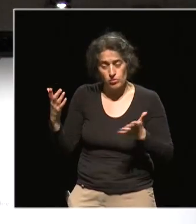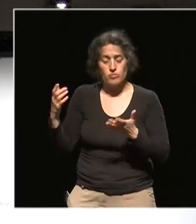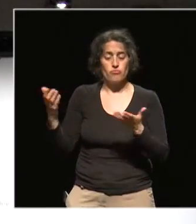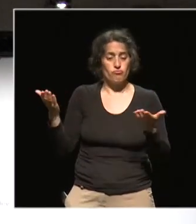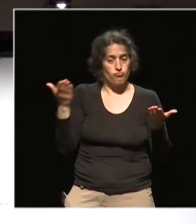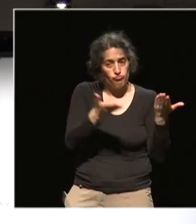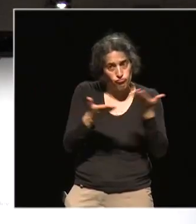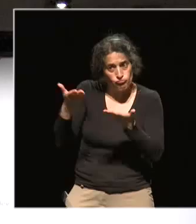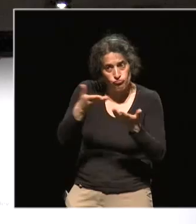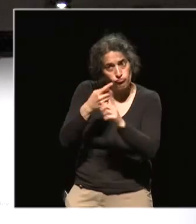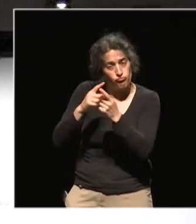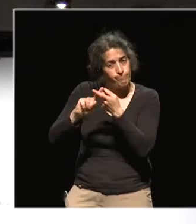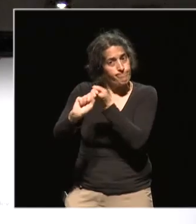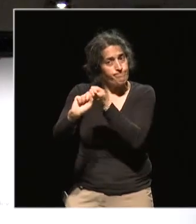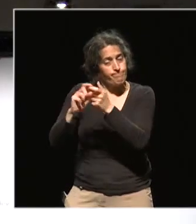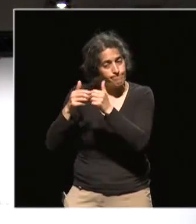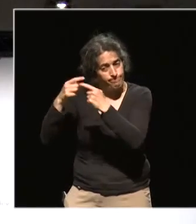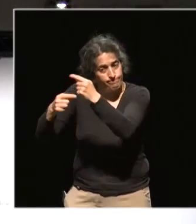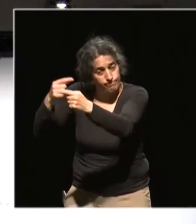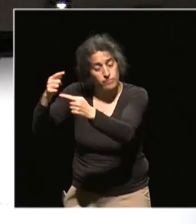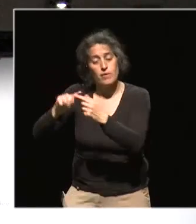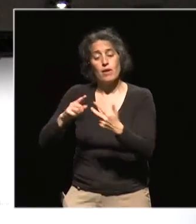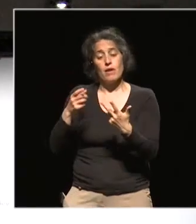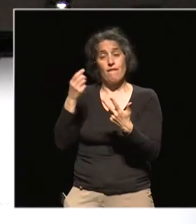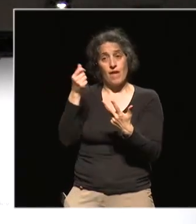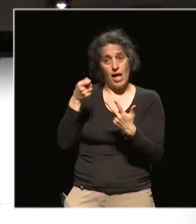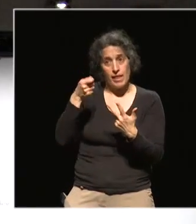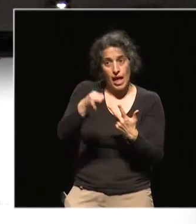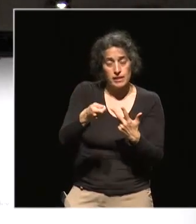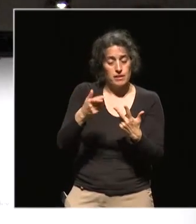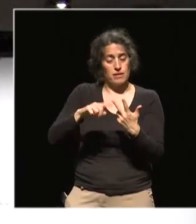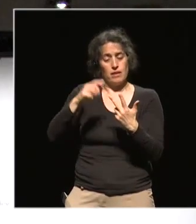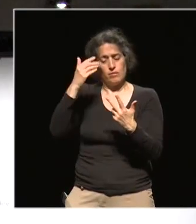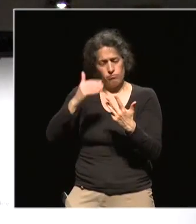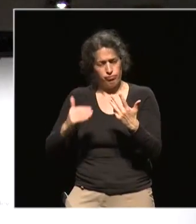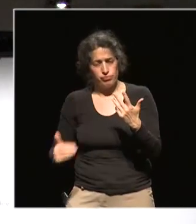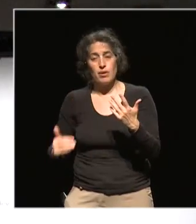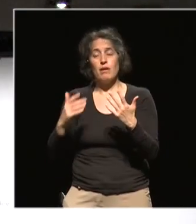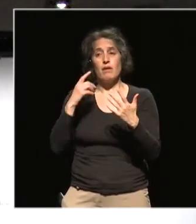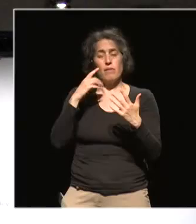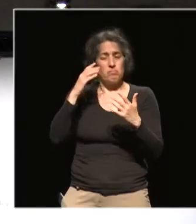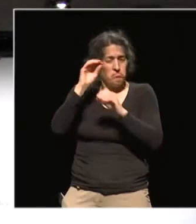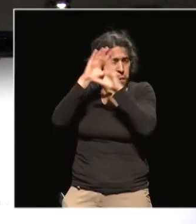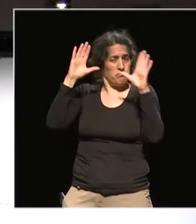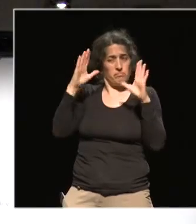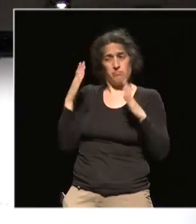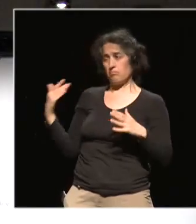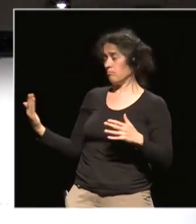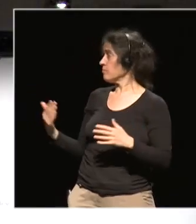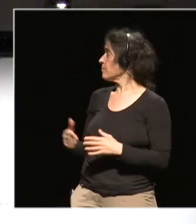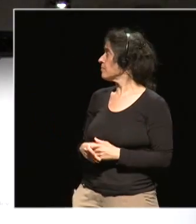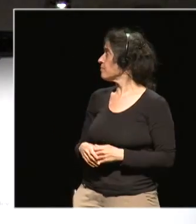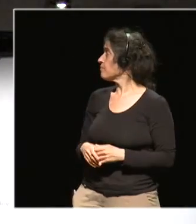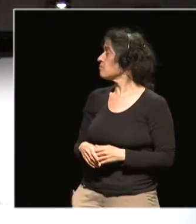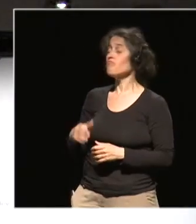Well, thank you, Chair. That's a difficult one, isn't it? But I think from my own experience, from the